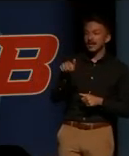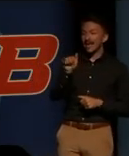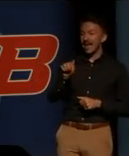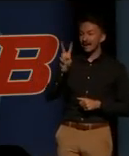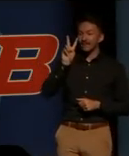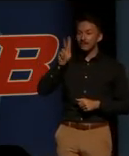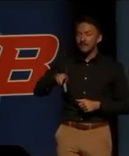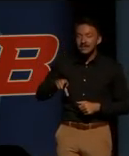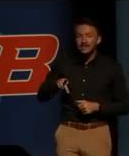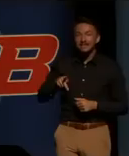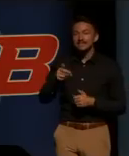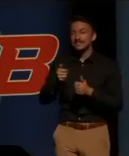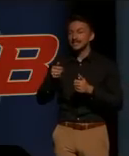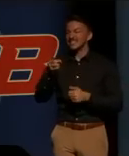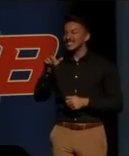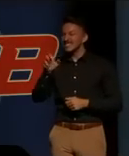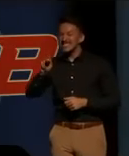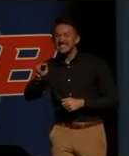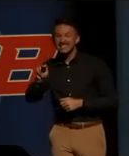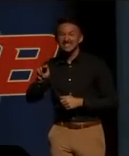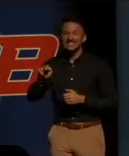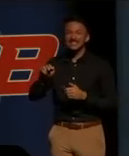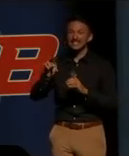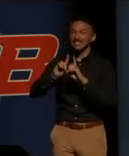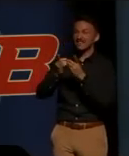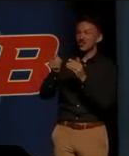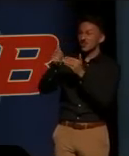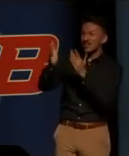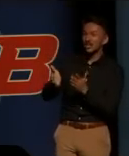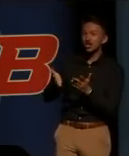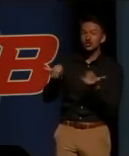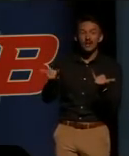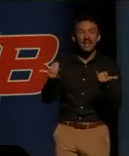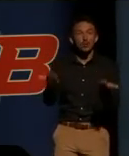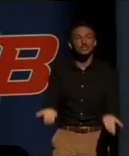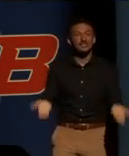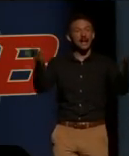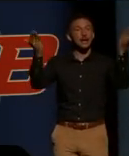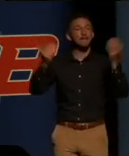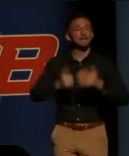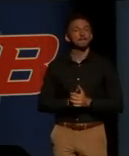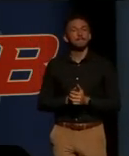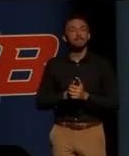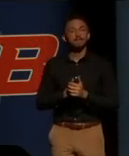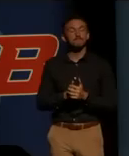deans, vice presidents, and division leaders to please stand.